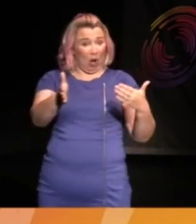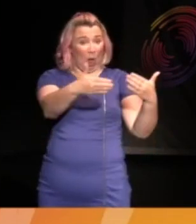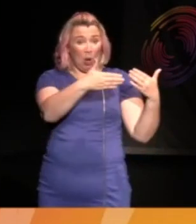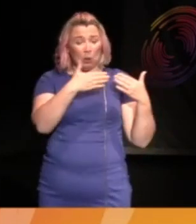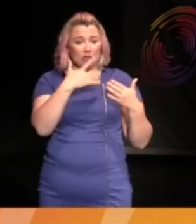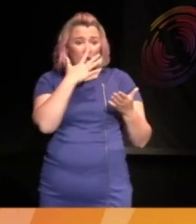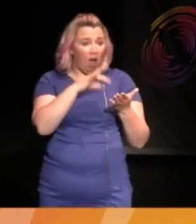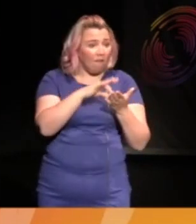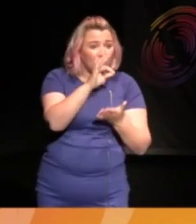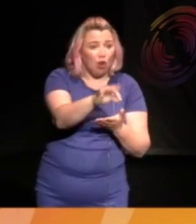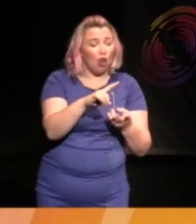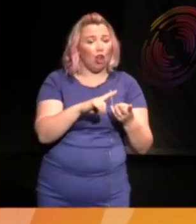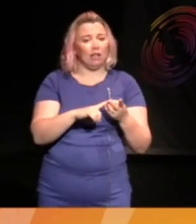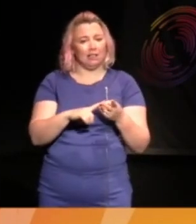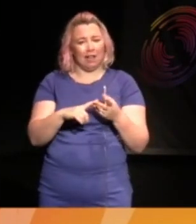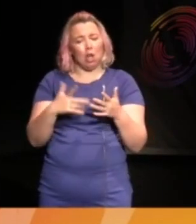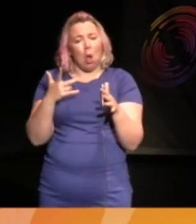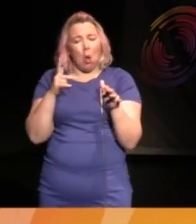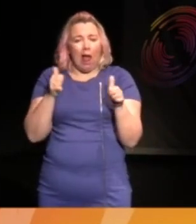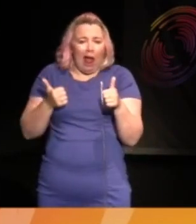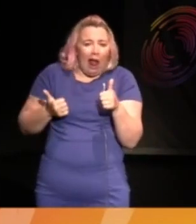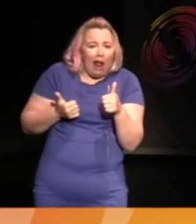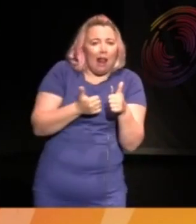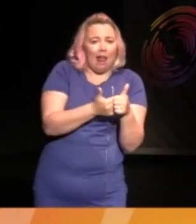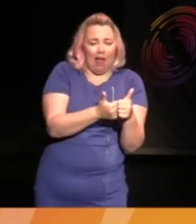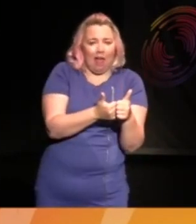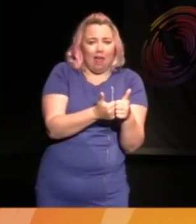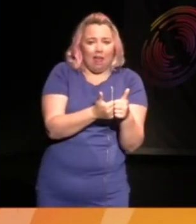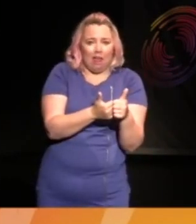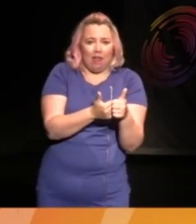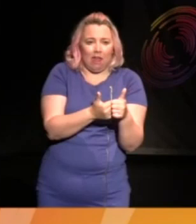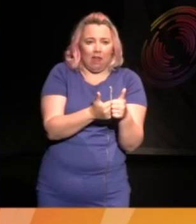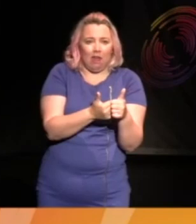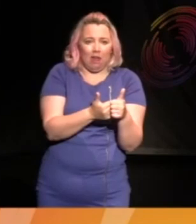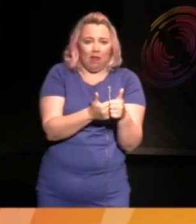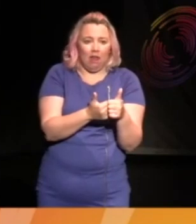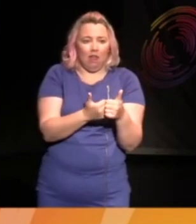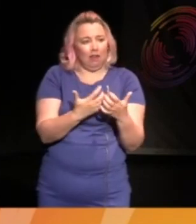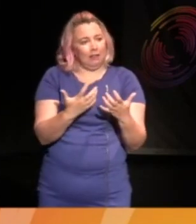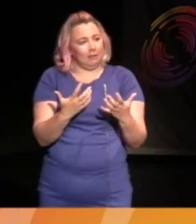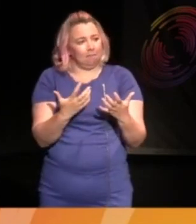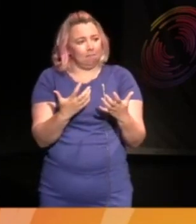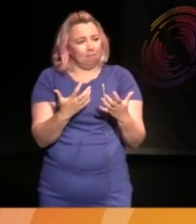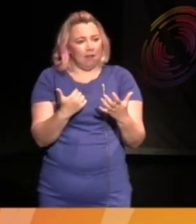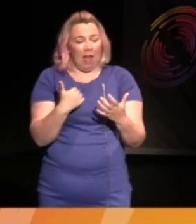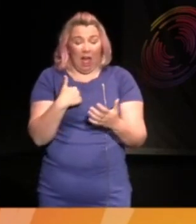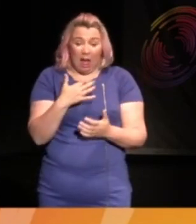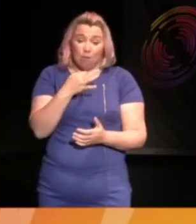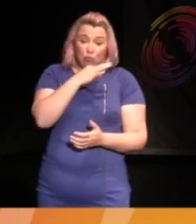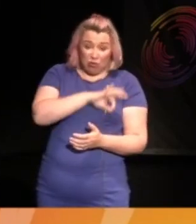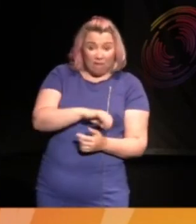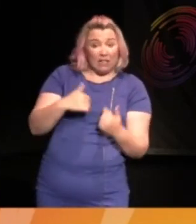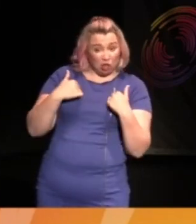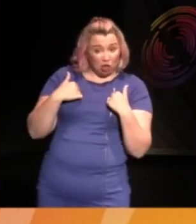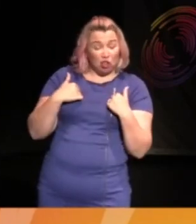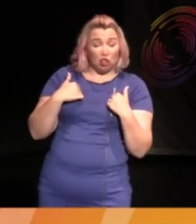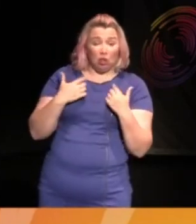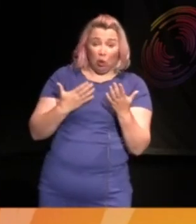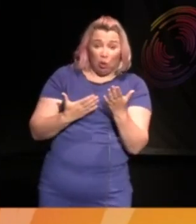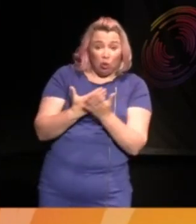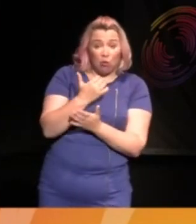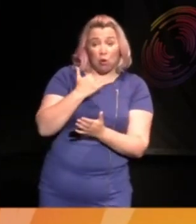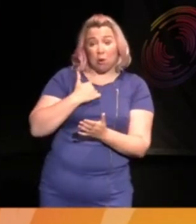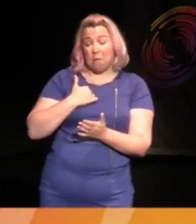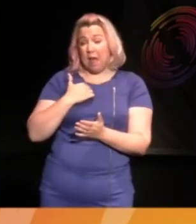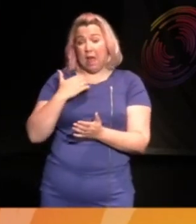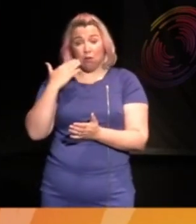So for me, allyship looks like I have a certain level of privilege, whether it be through my